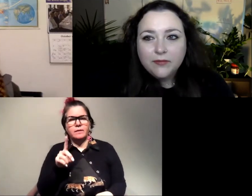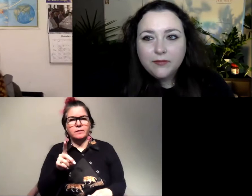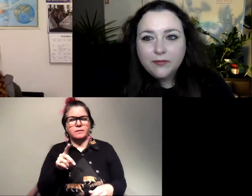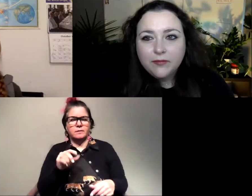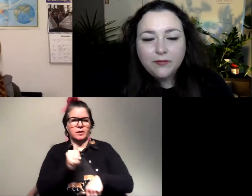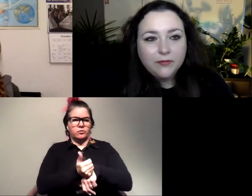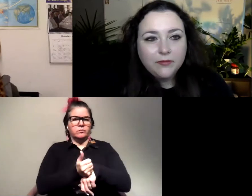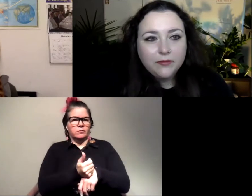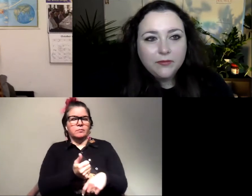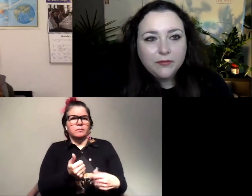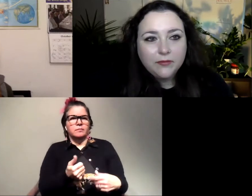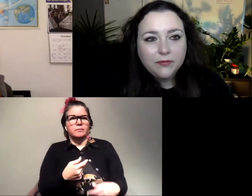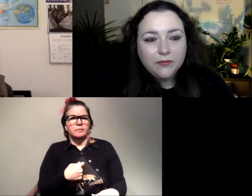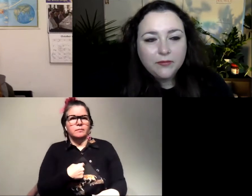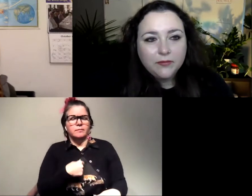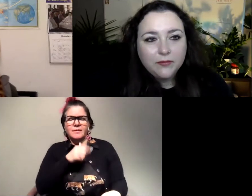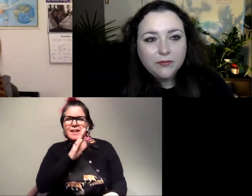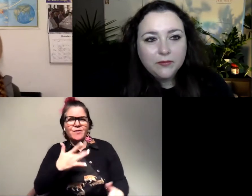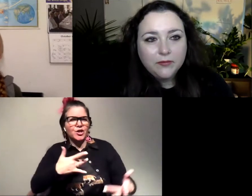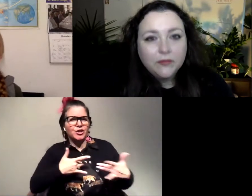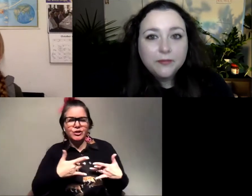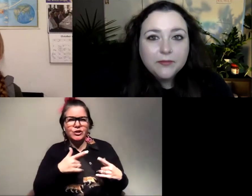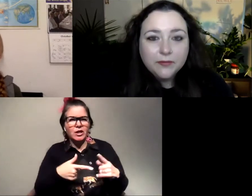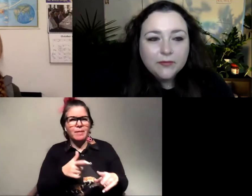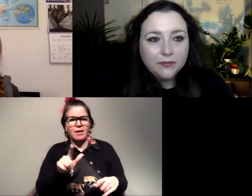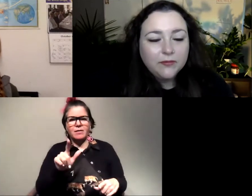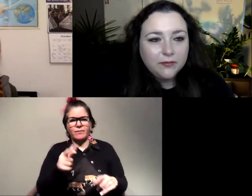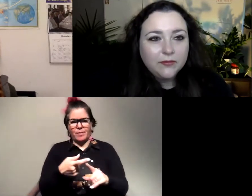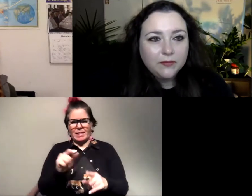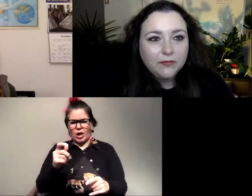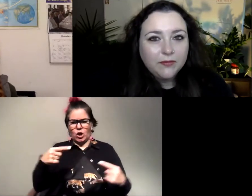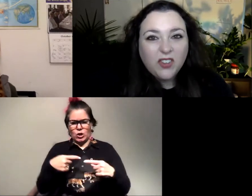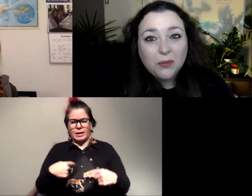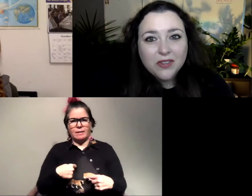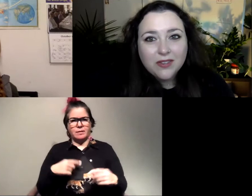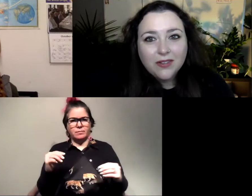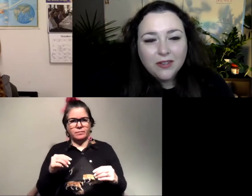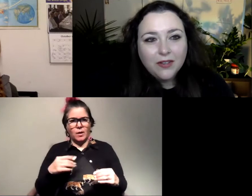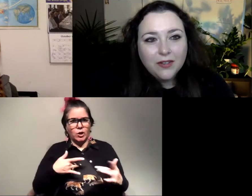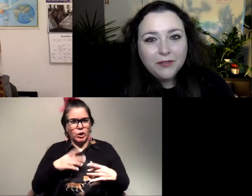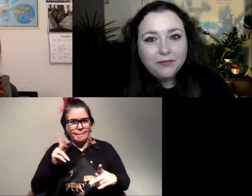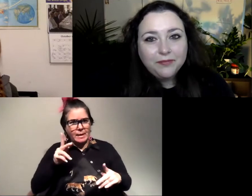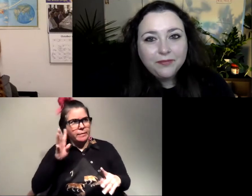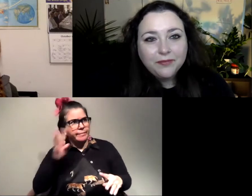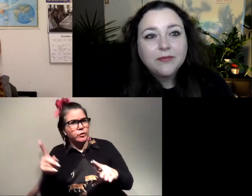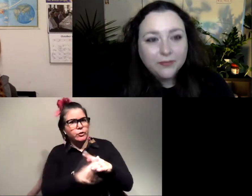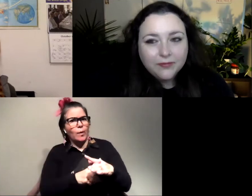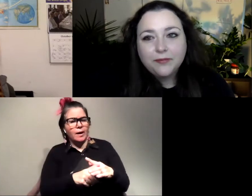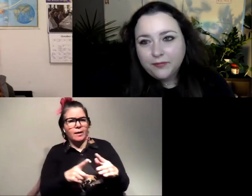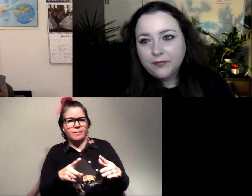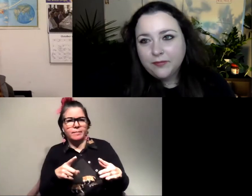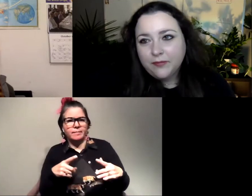And I was never really worried about anything from the lake hurting me. I was worried about people randomly showing up and surprising me there.